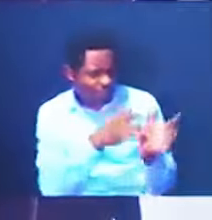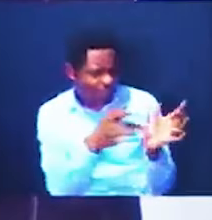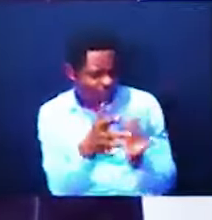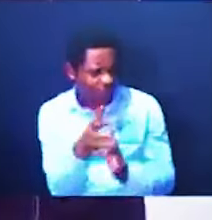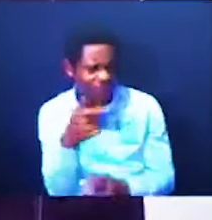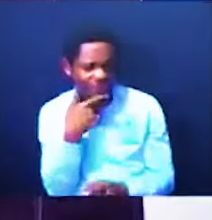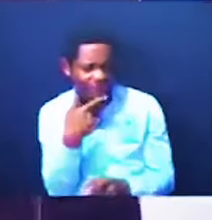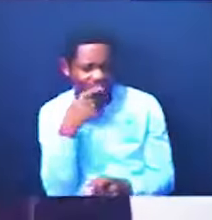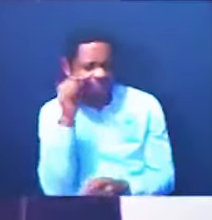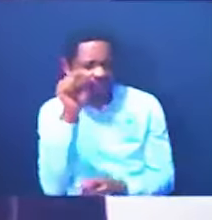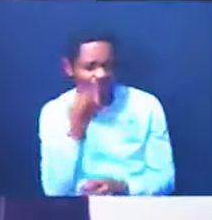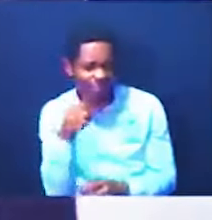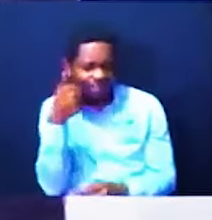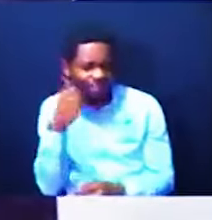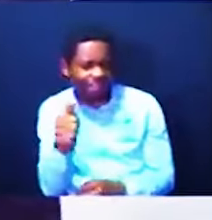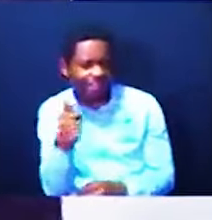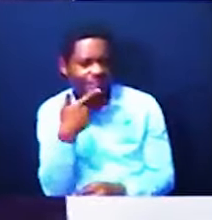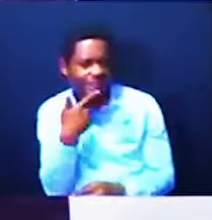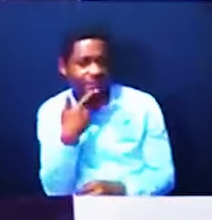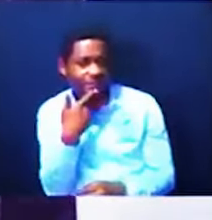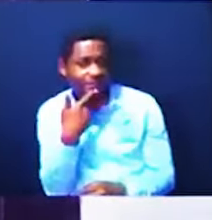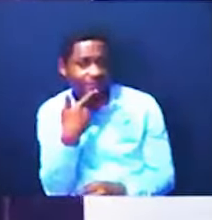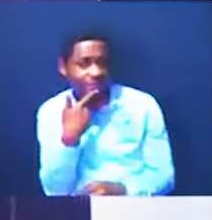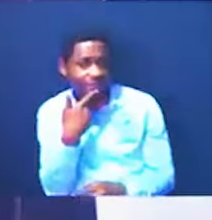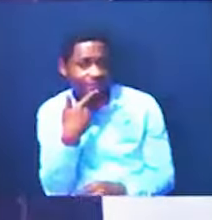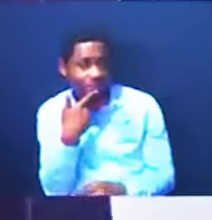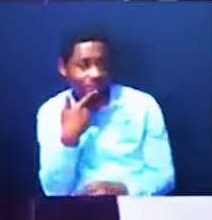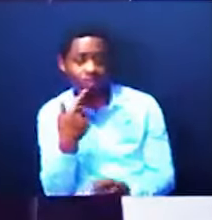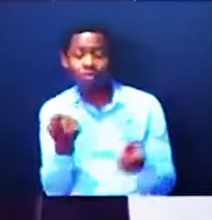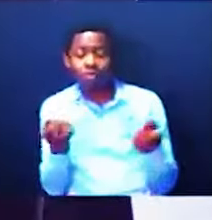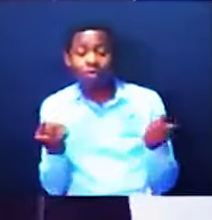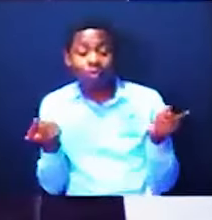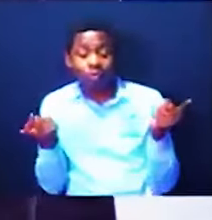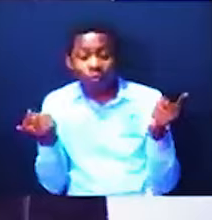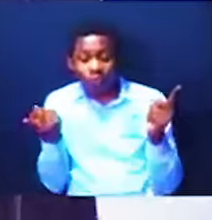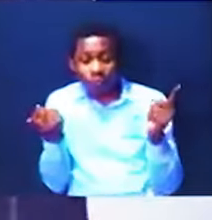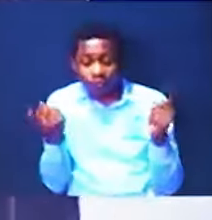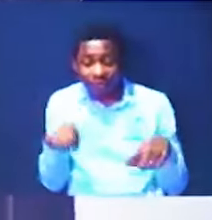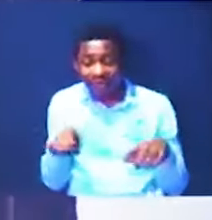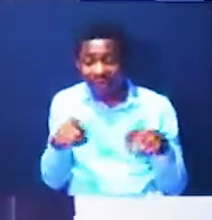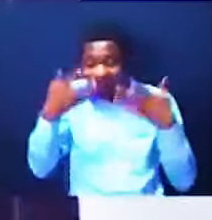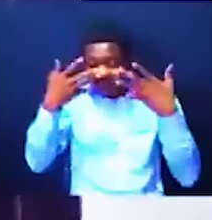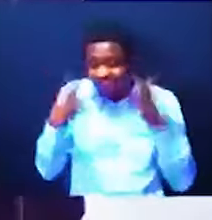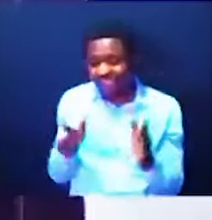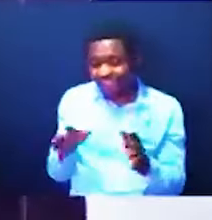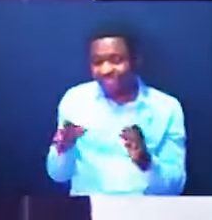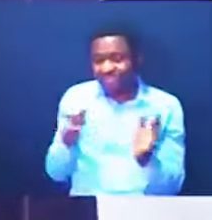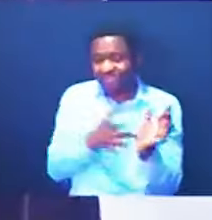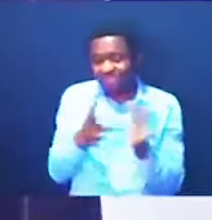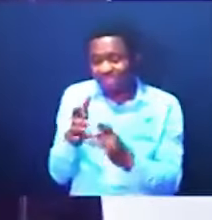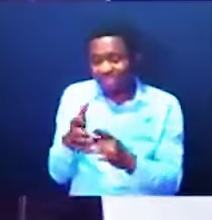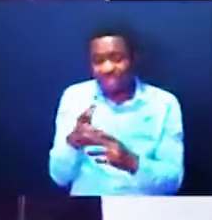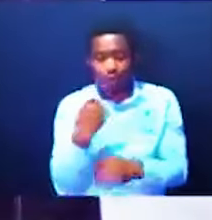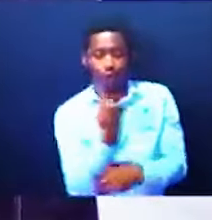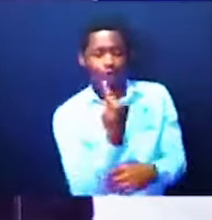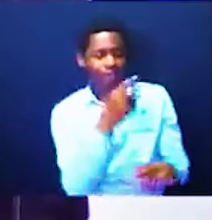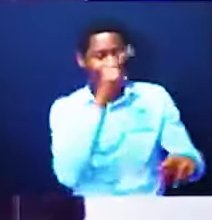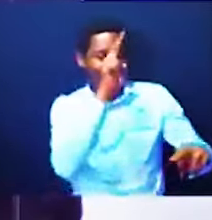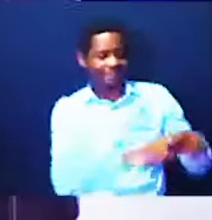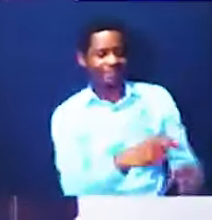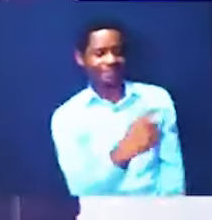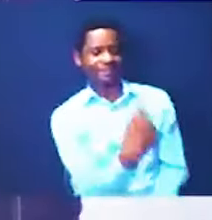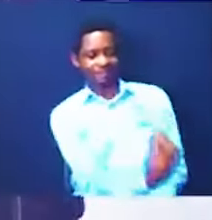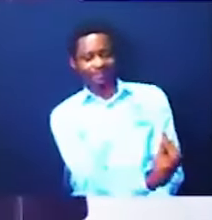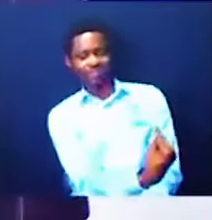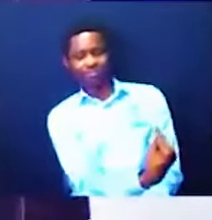10 says that, hey, you would do not say, when he was alone, that is Jesus, the 12 and the others